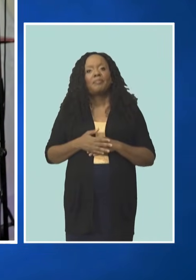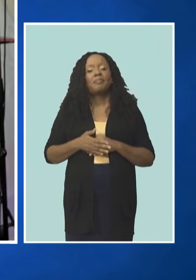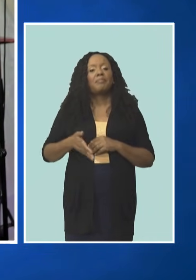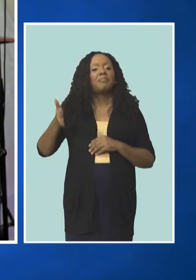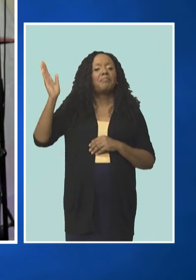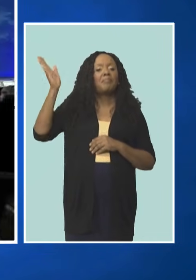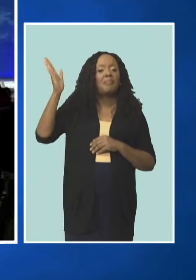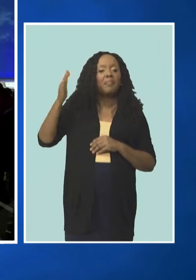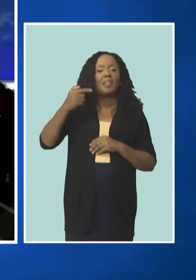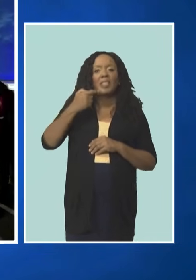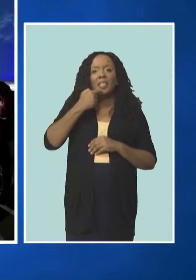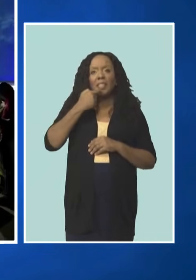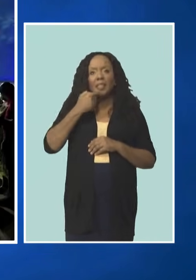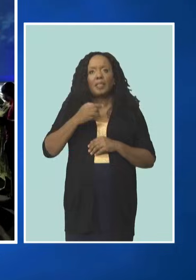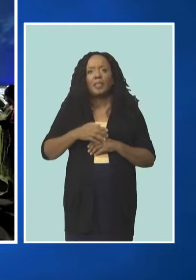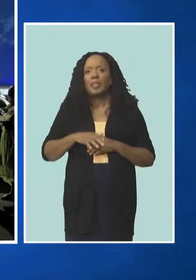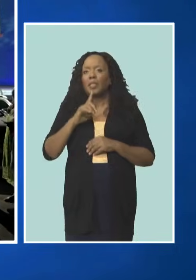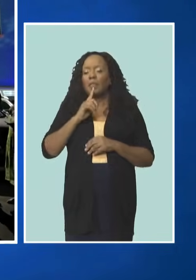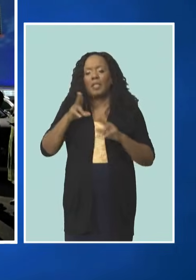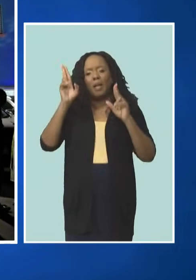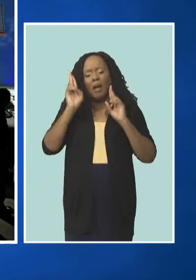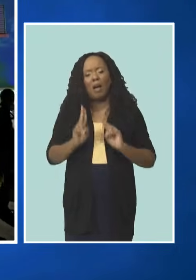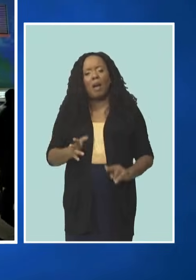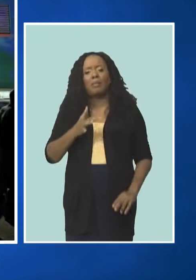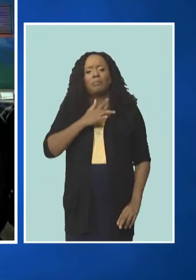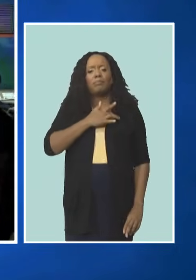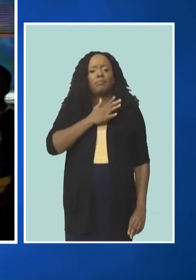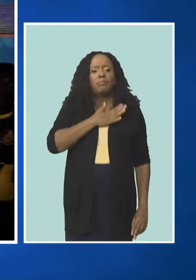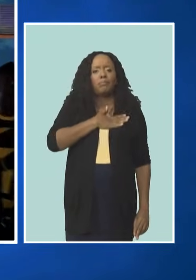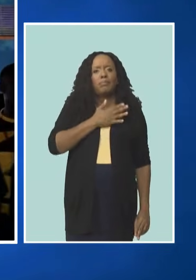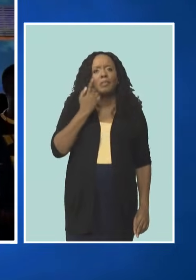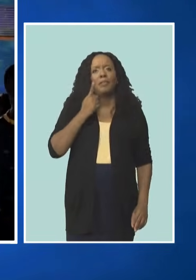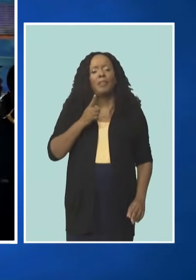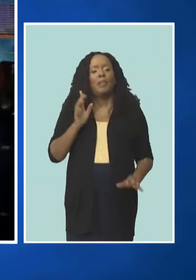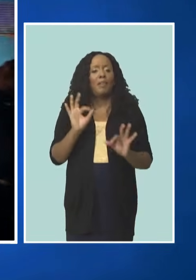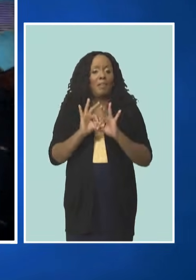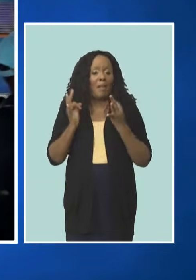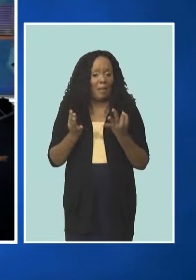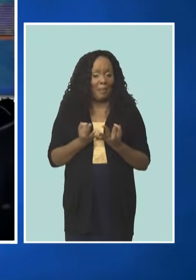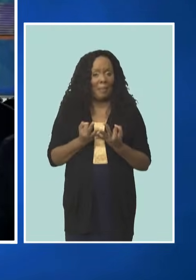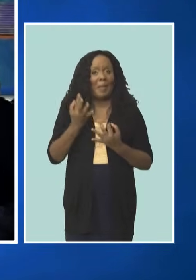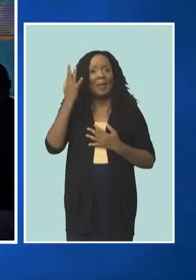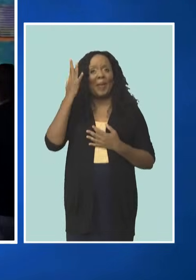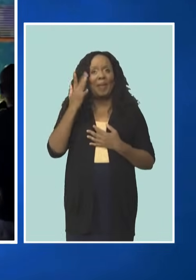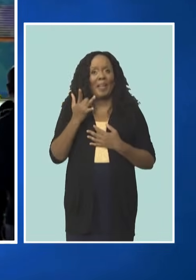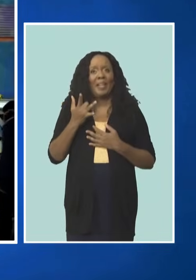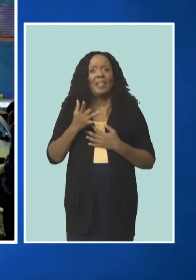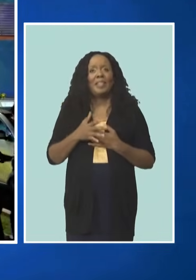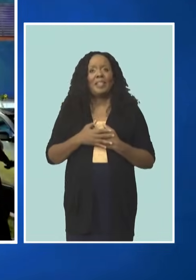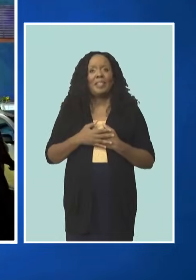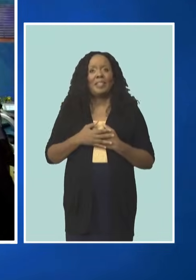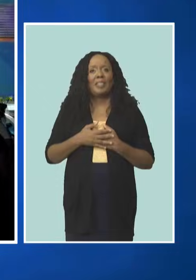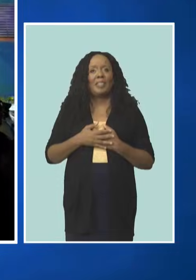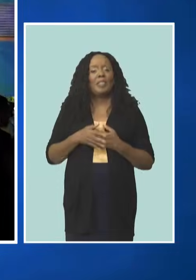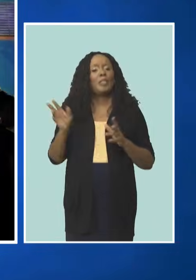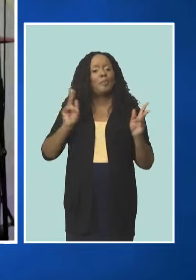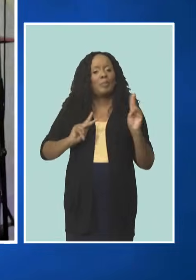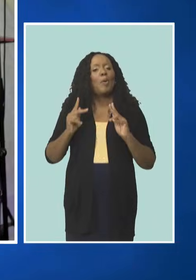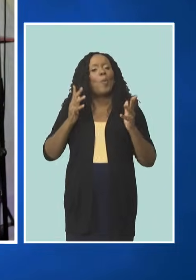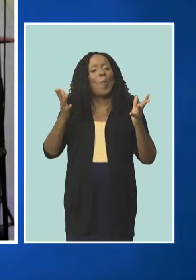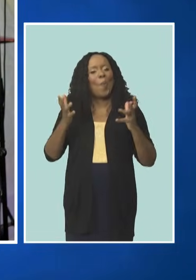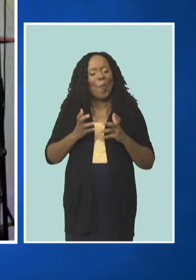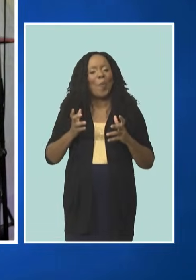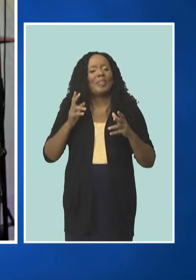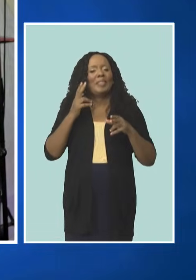Bradshaw, says the honor is touching for the entire family because it came directly from the people. And you can